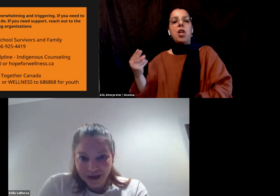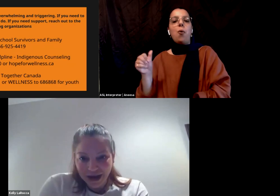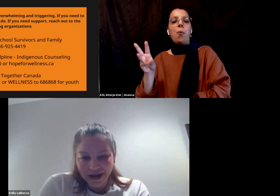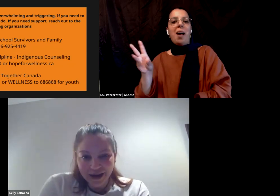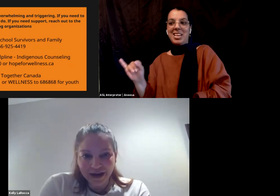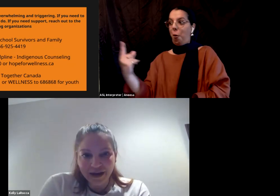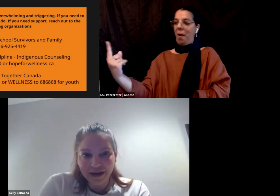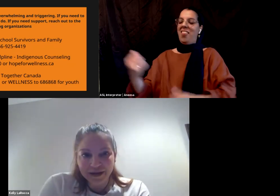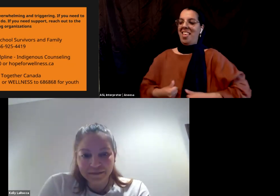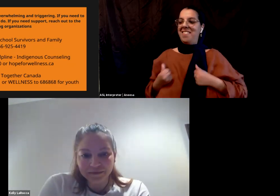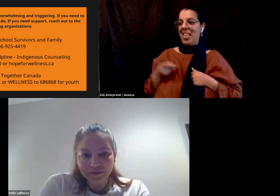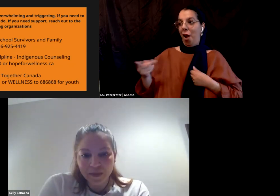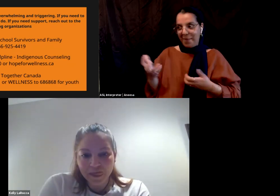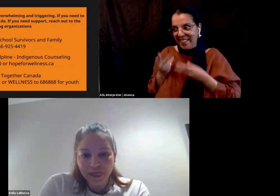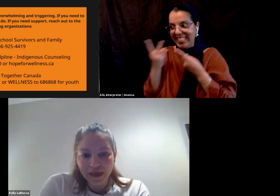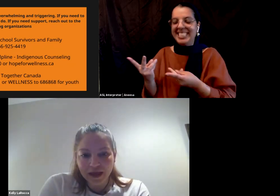Anyway,